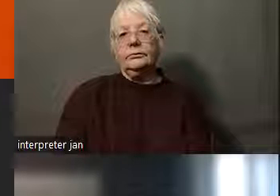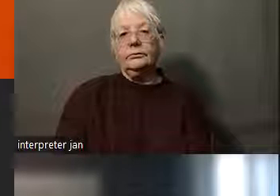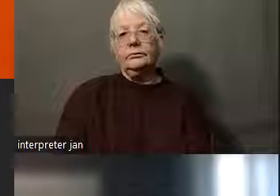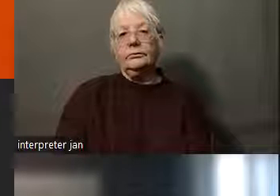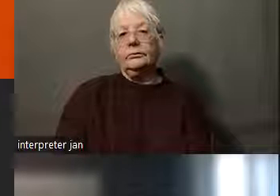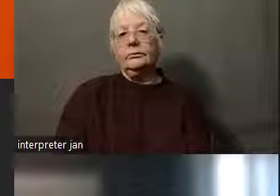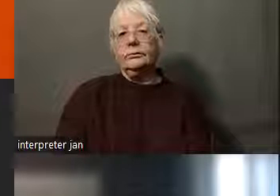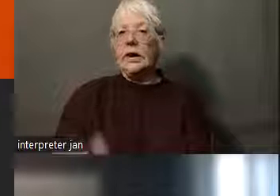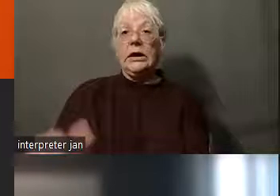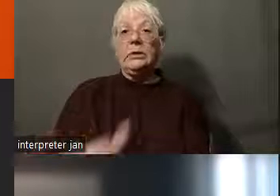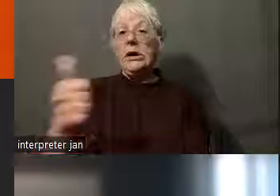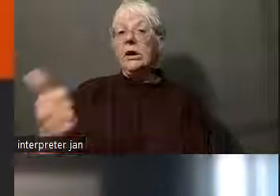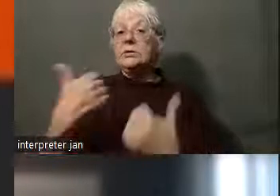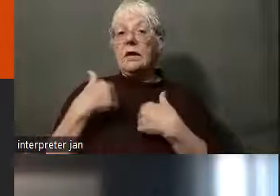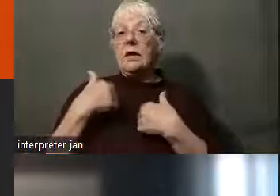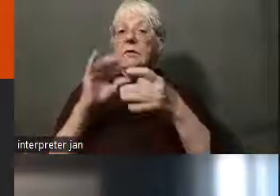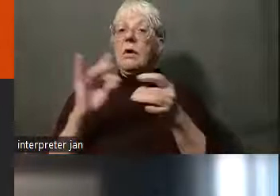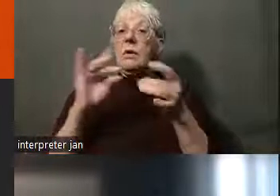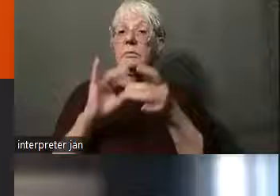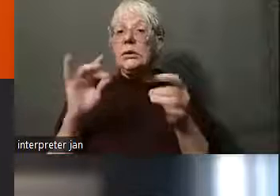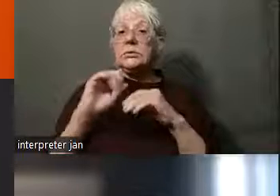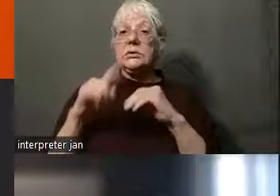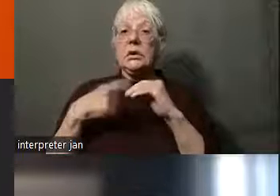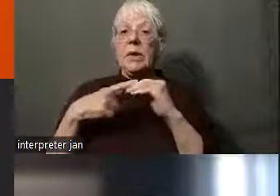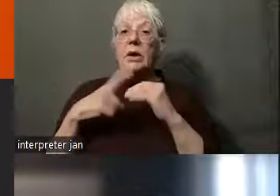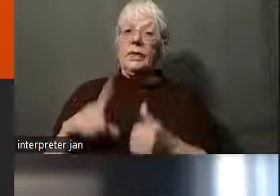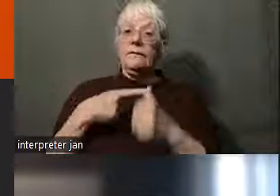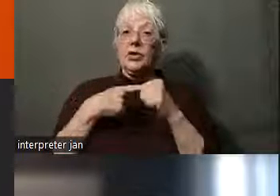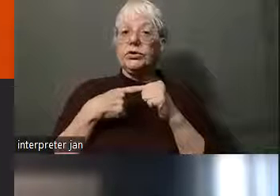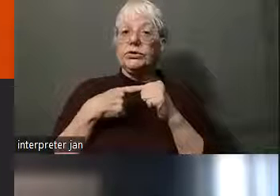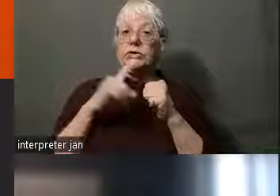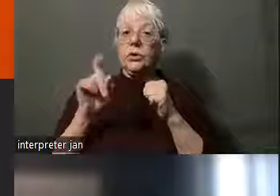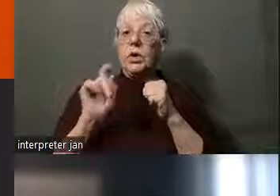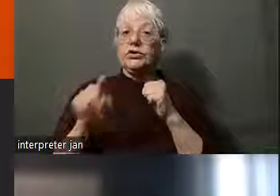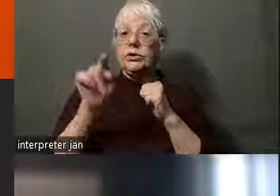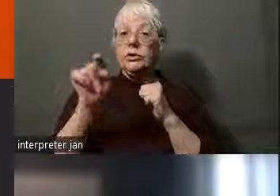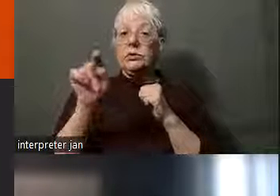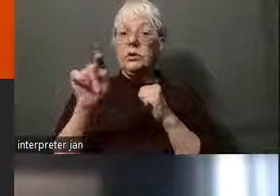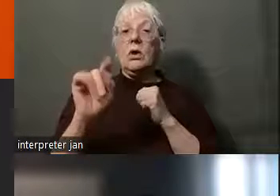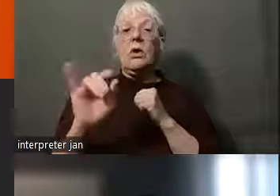Anybody else have any comments about the first question? Also, please feel